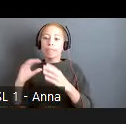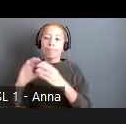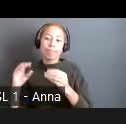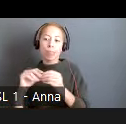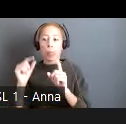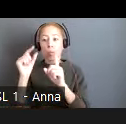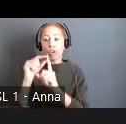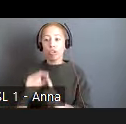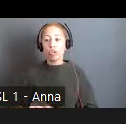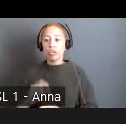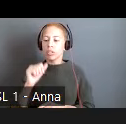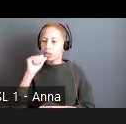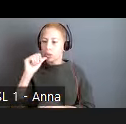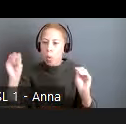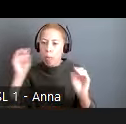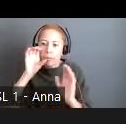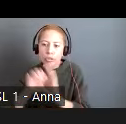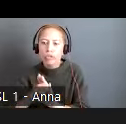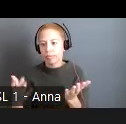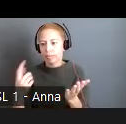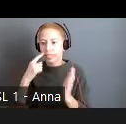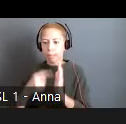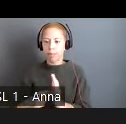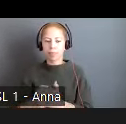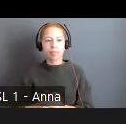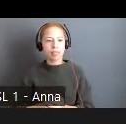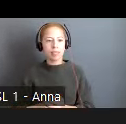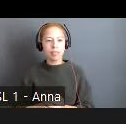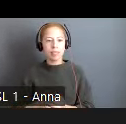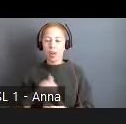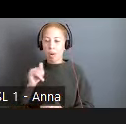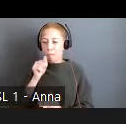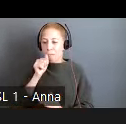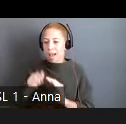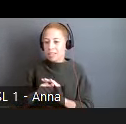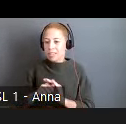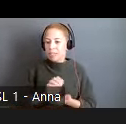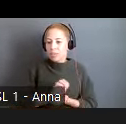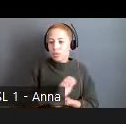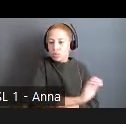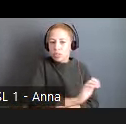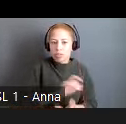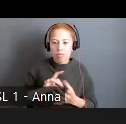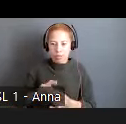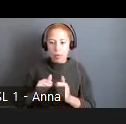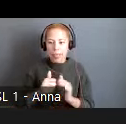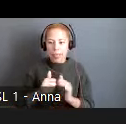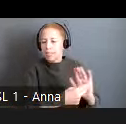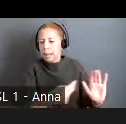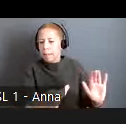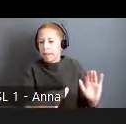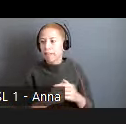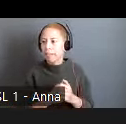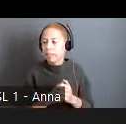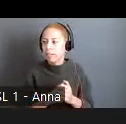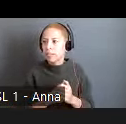pictures. And there's a passive exclusion related to stigma and that fear, I